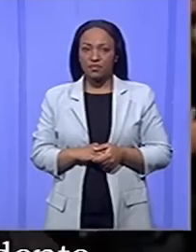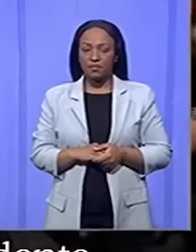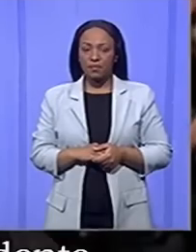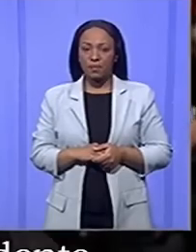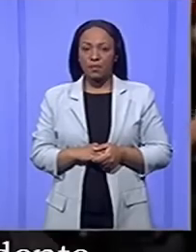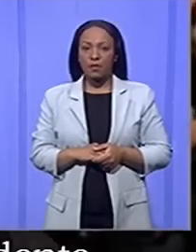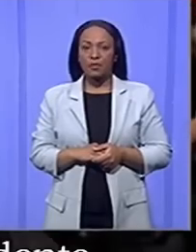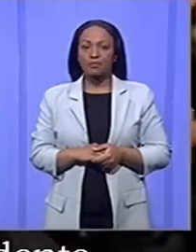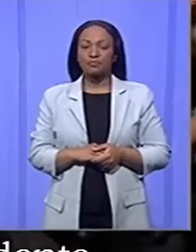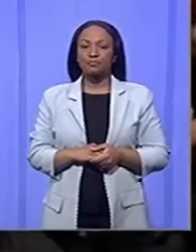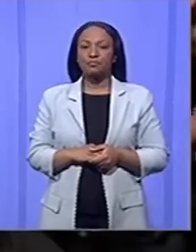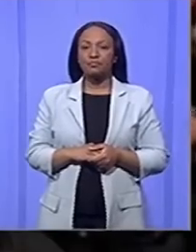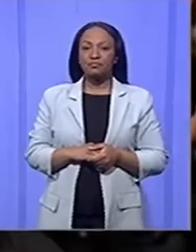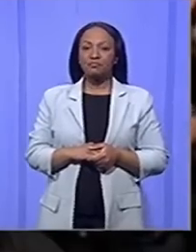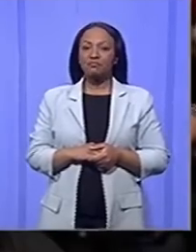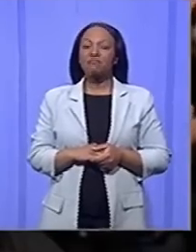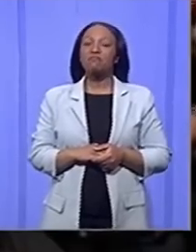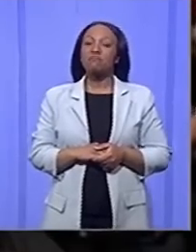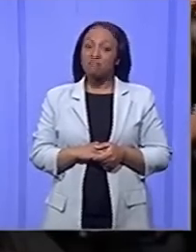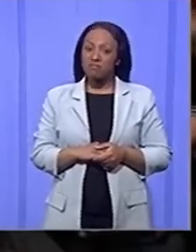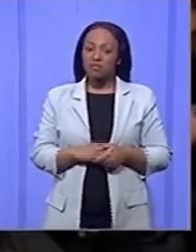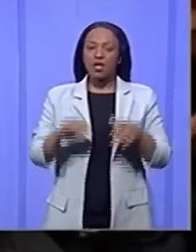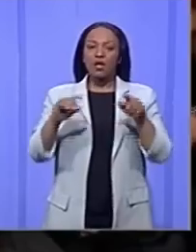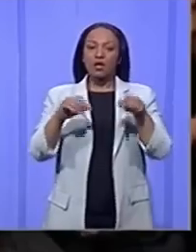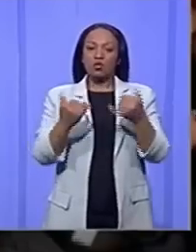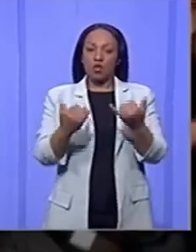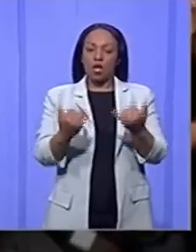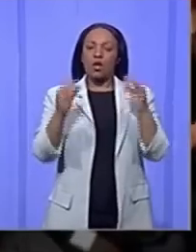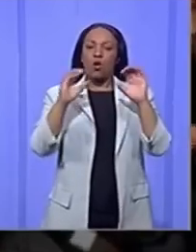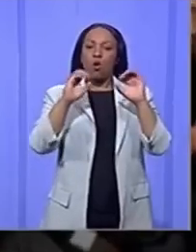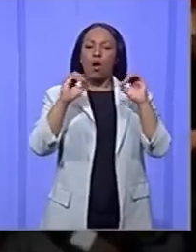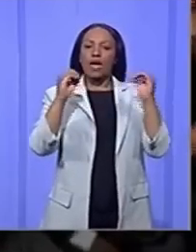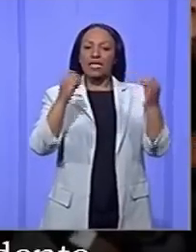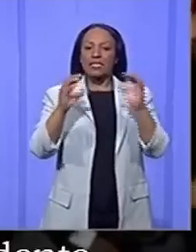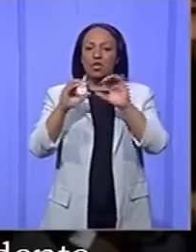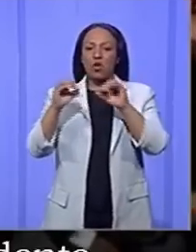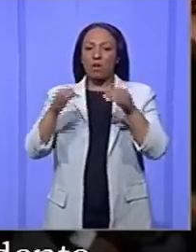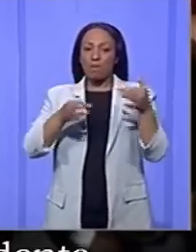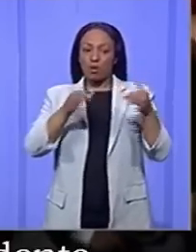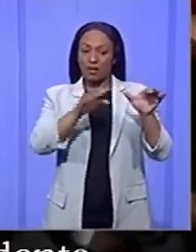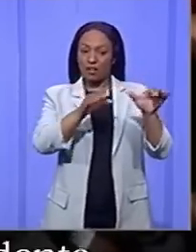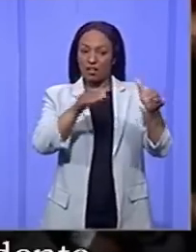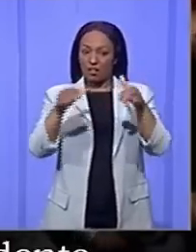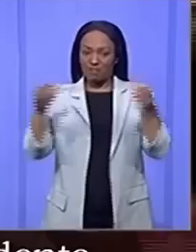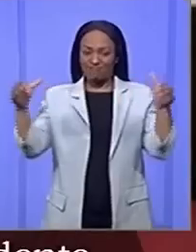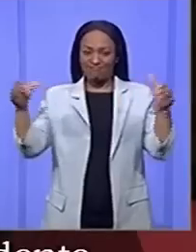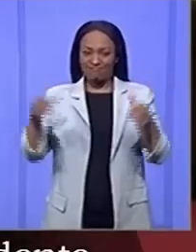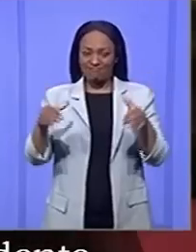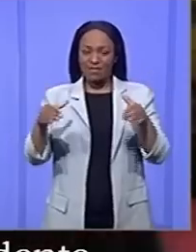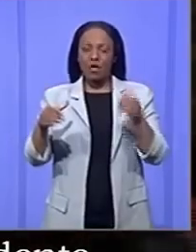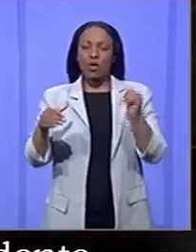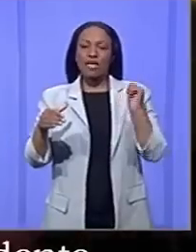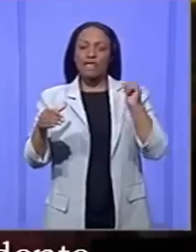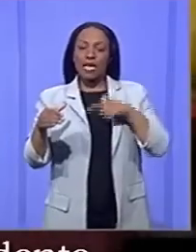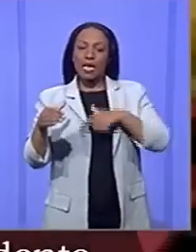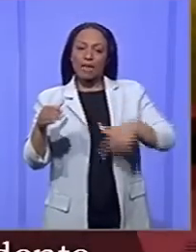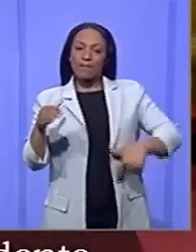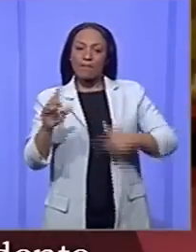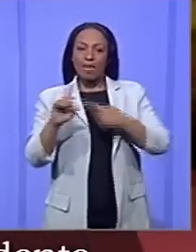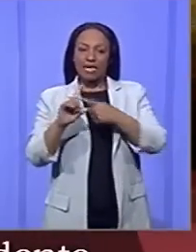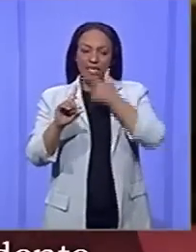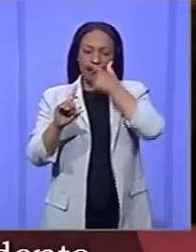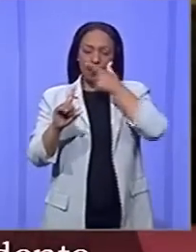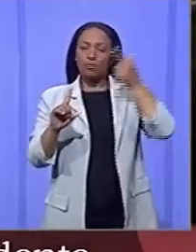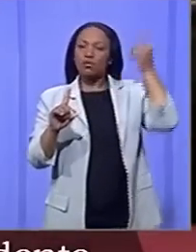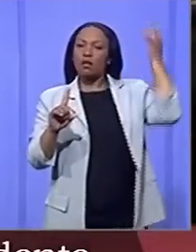Mekga ya dipolotiki e fumane monyetla wa ho seka-seka puo ya mopresidente Cyril Ramaphosa parlamenteng moo e neng